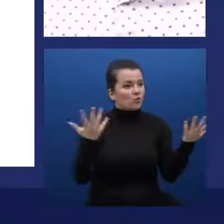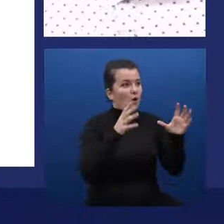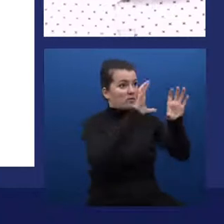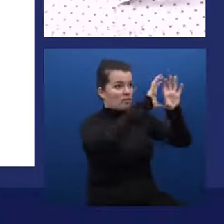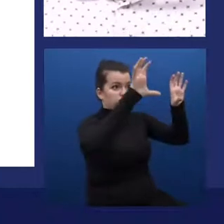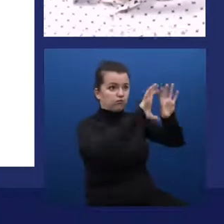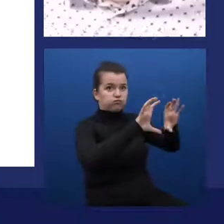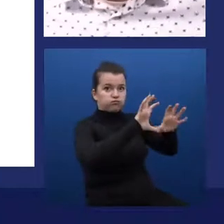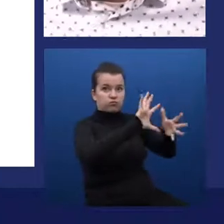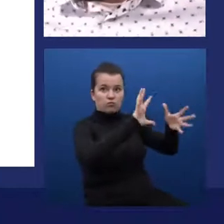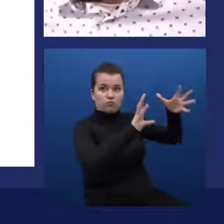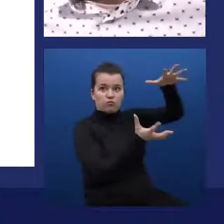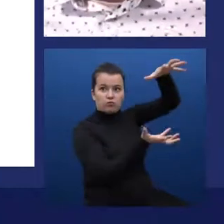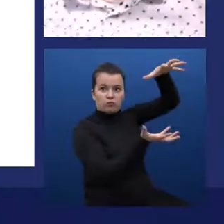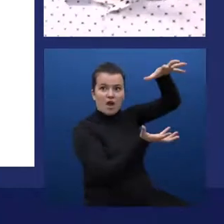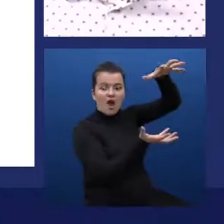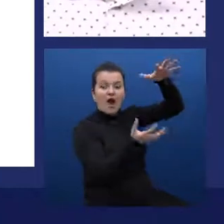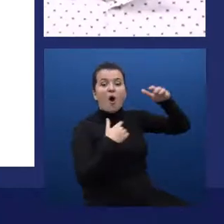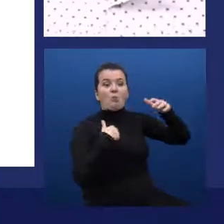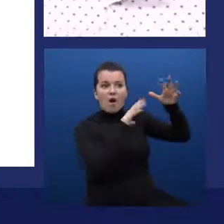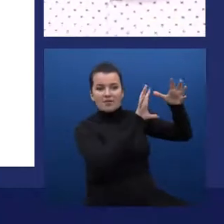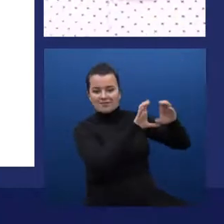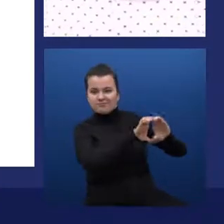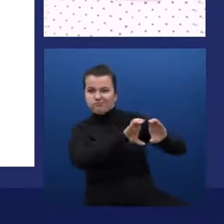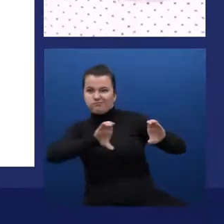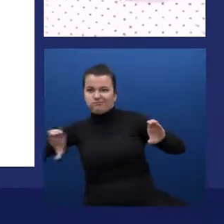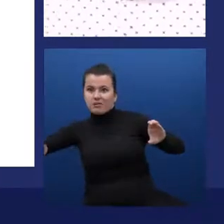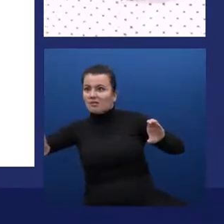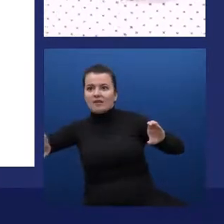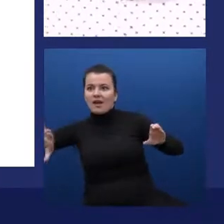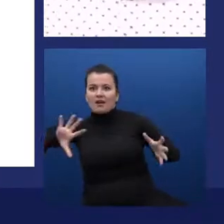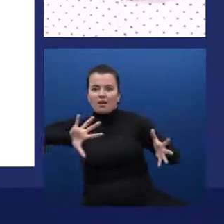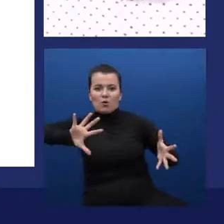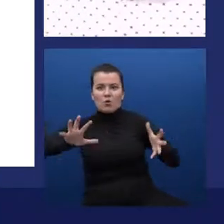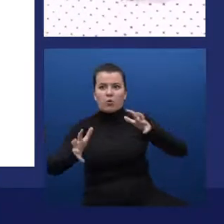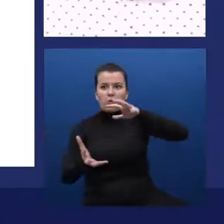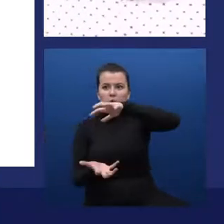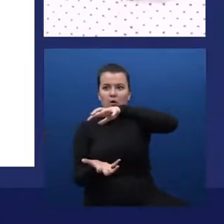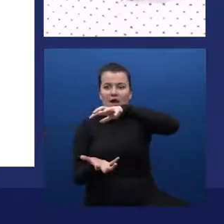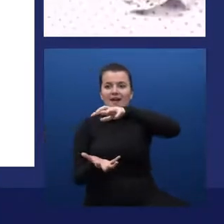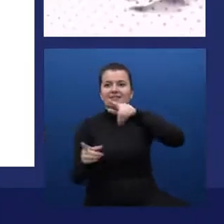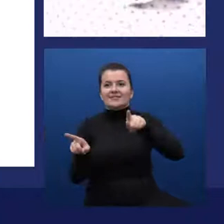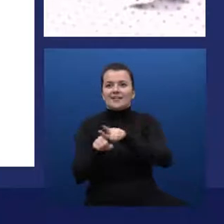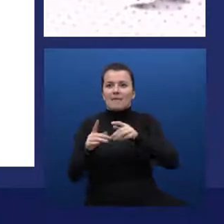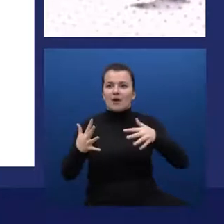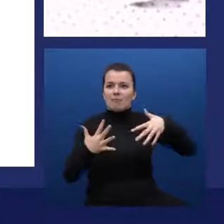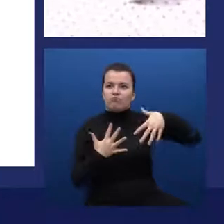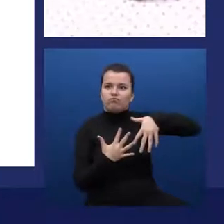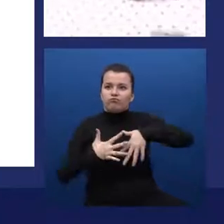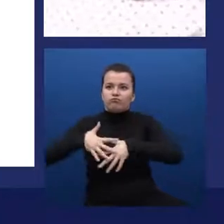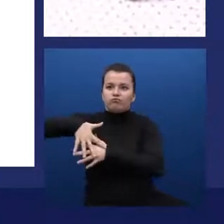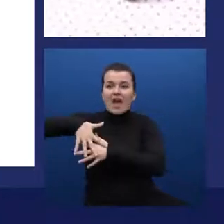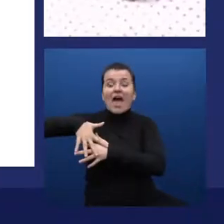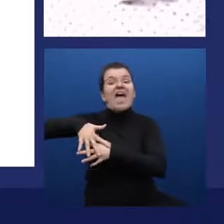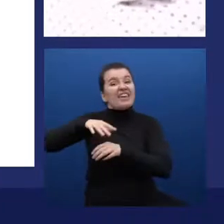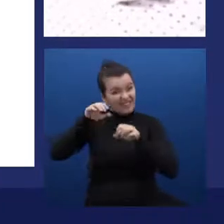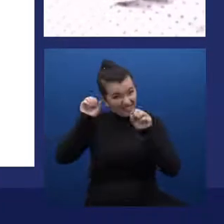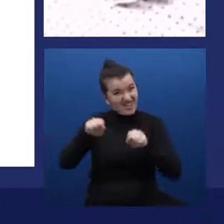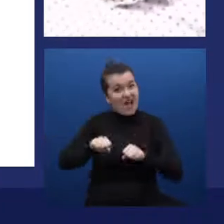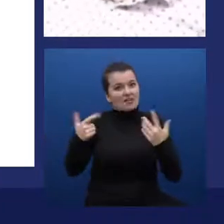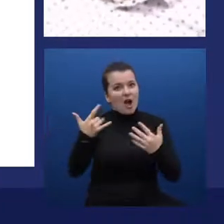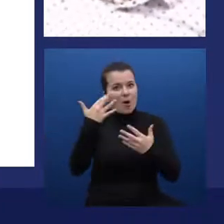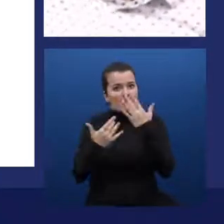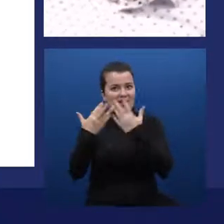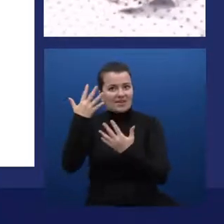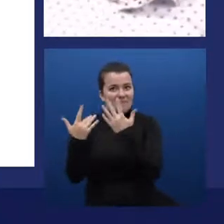this is still a linear combination, and you can prove that simply by using mathematical induction, which is really cool, right? I'm not gonna get into it